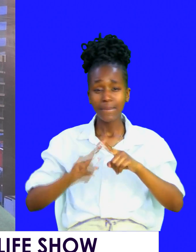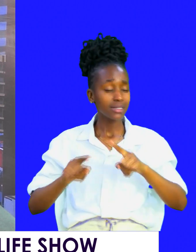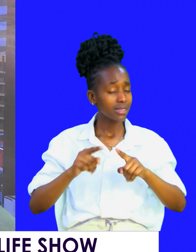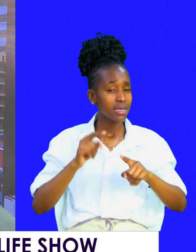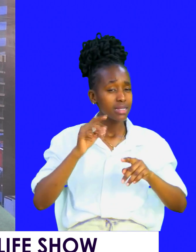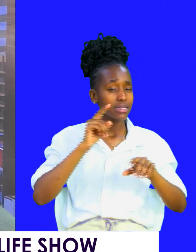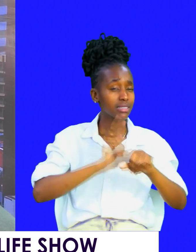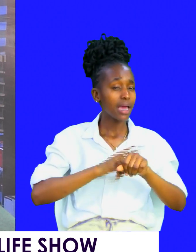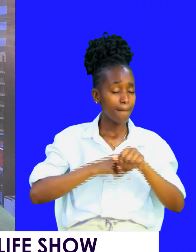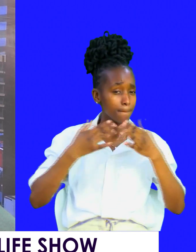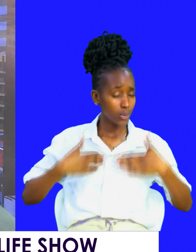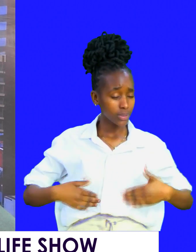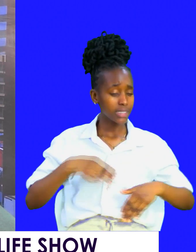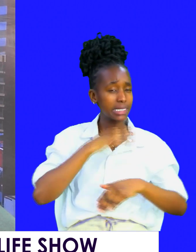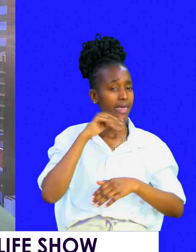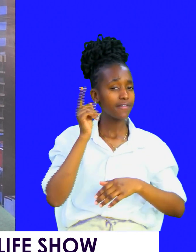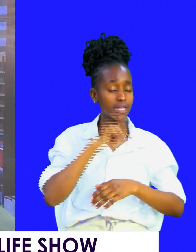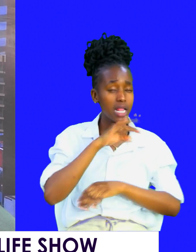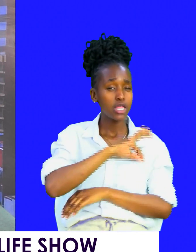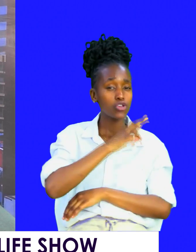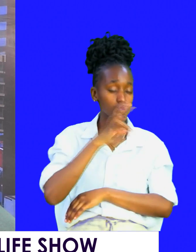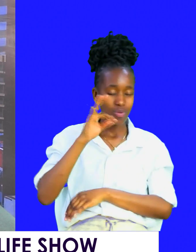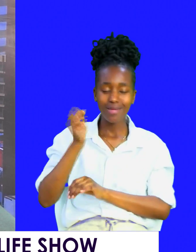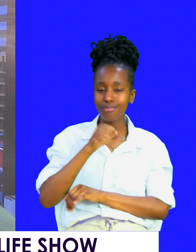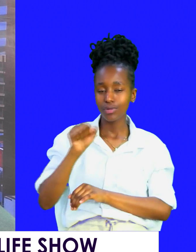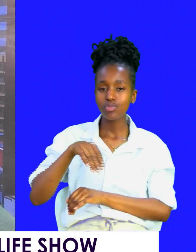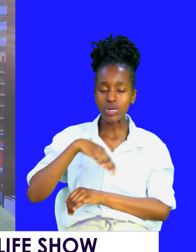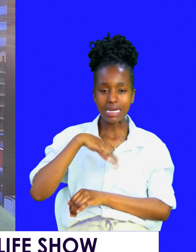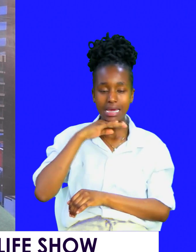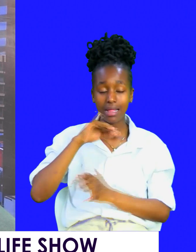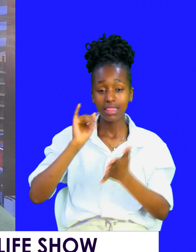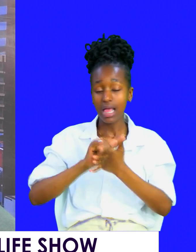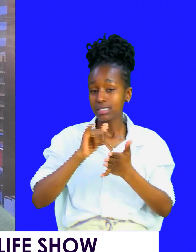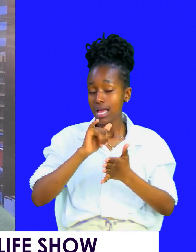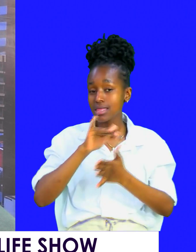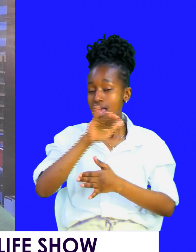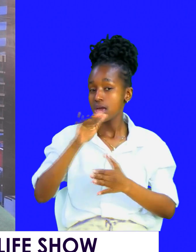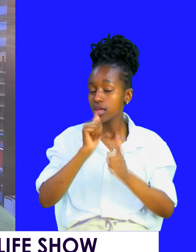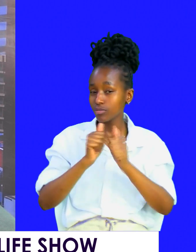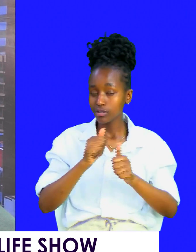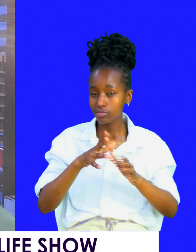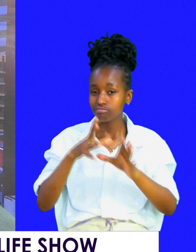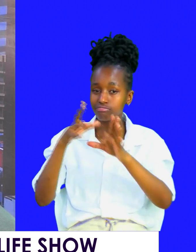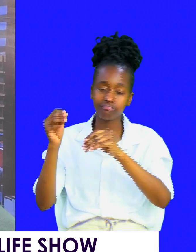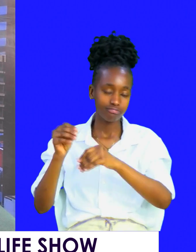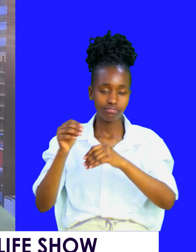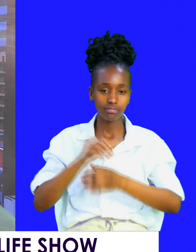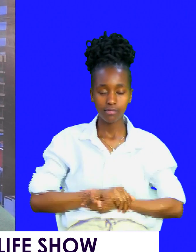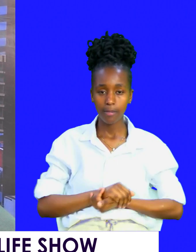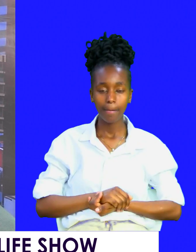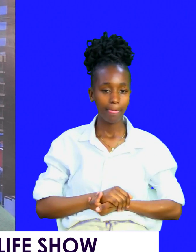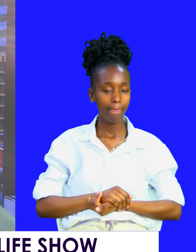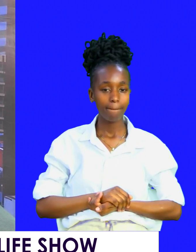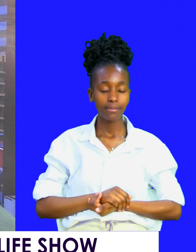never die. That part, the inside of you, that is the part we are losing. The soul. And that is where I